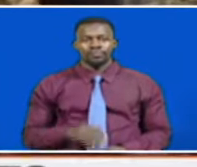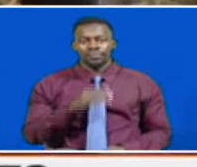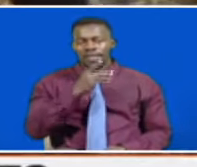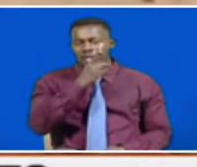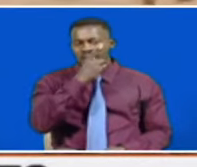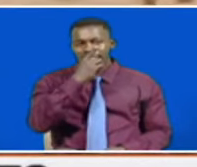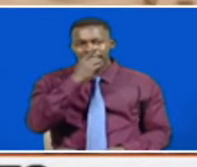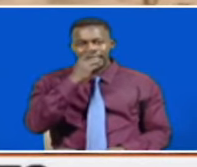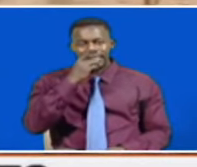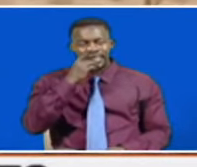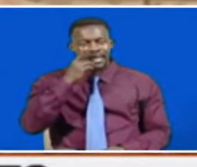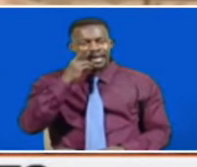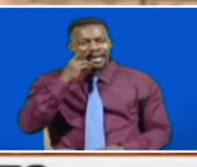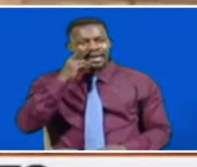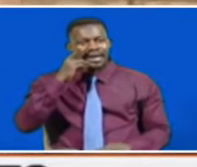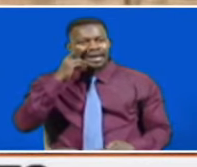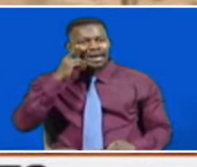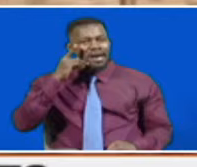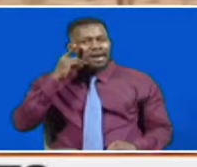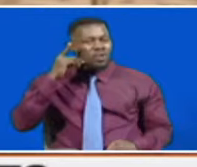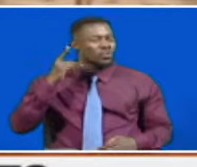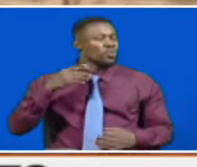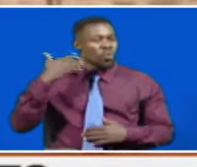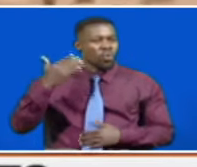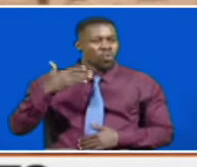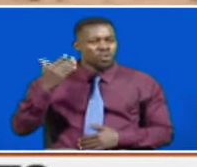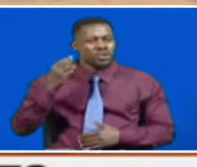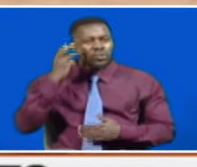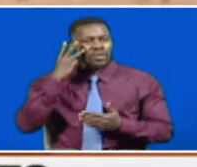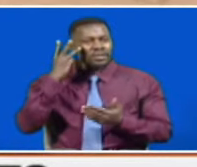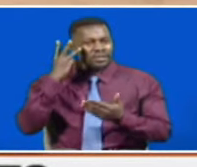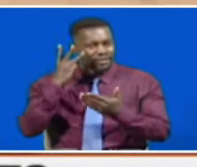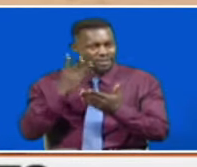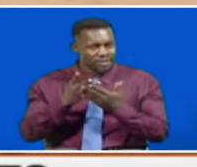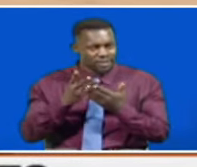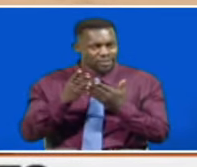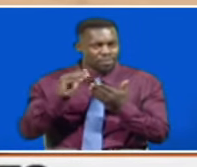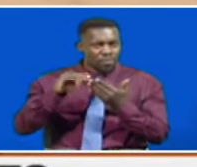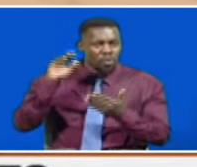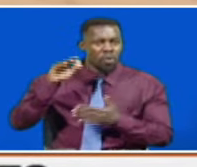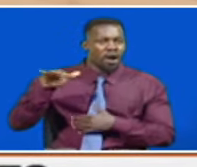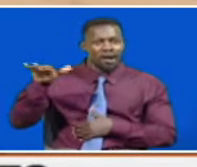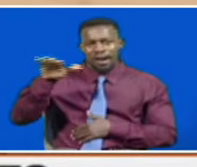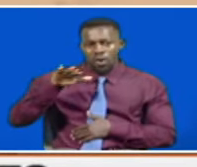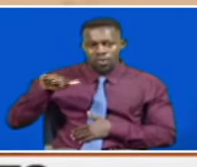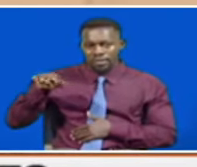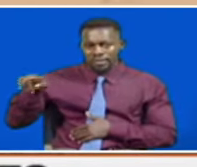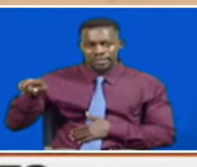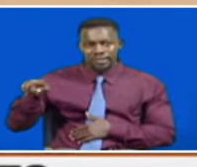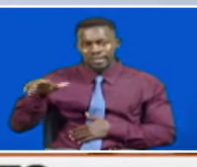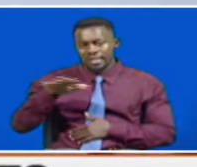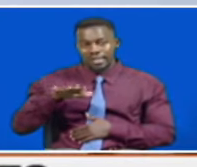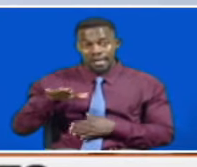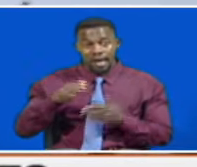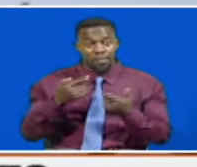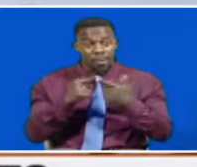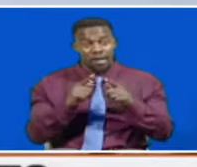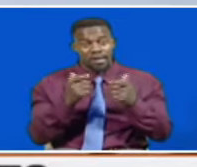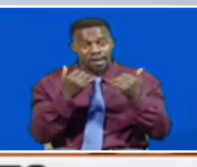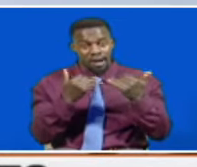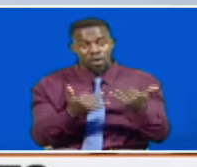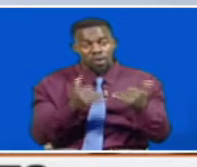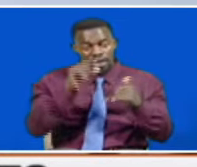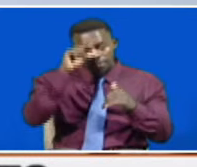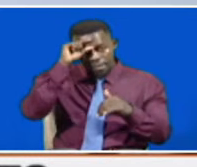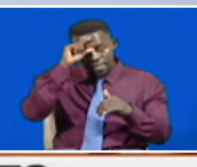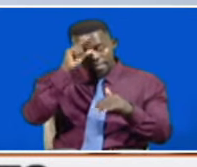in the country 2 years ago, the government, through the State Department of ASAL and Regional Development, has initiated a feedlot program